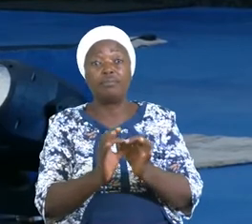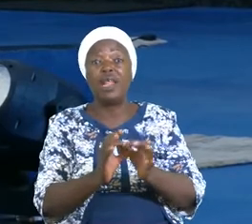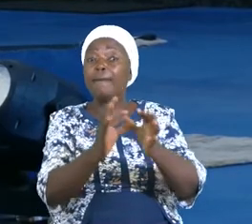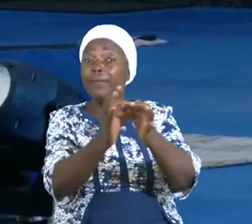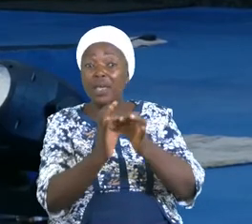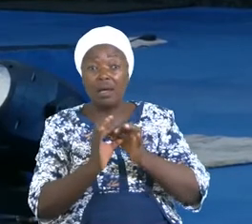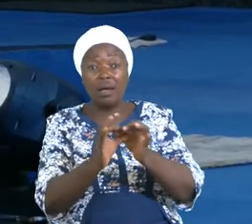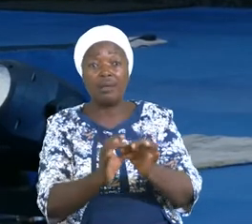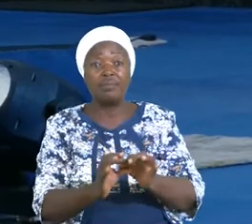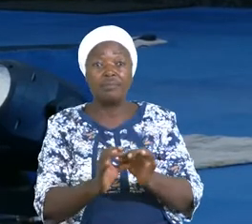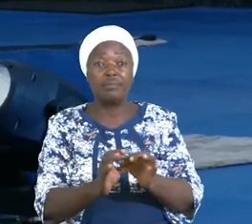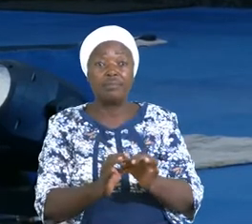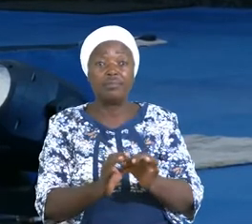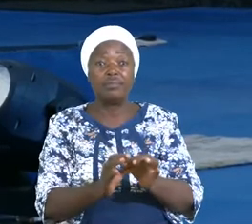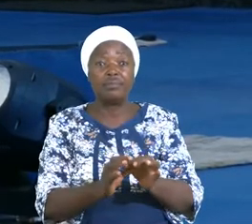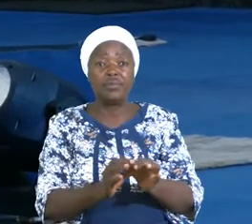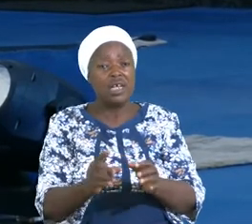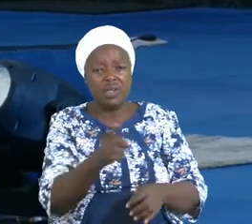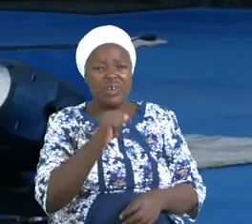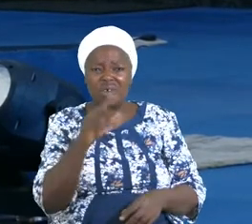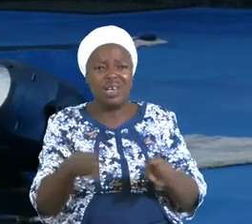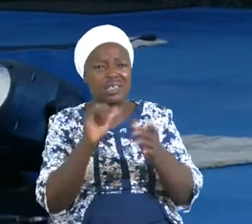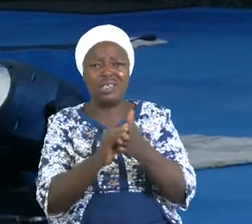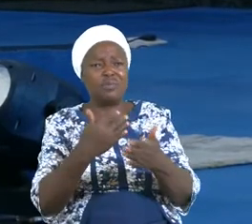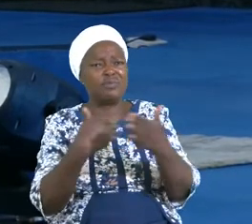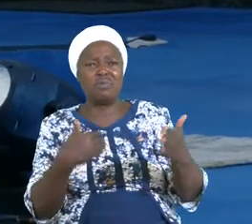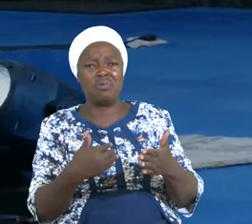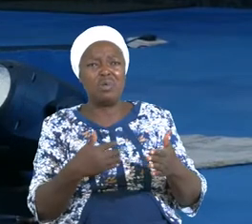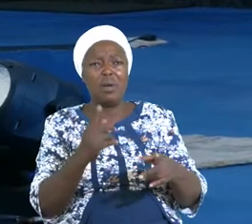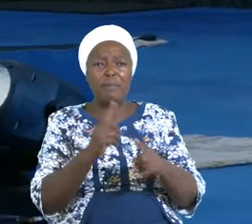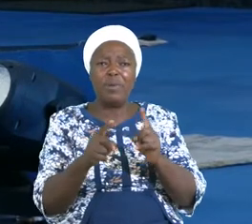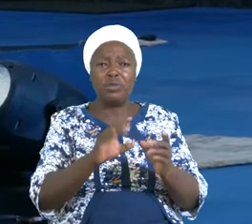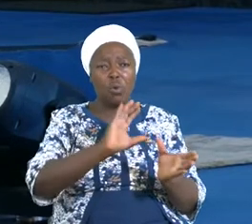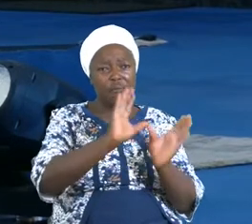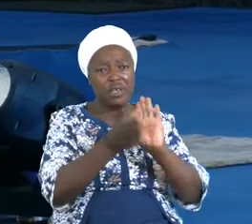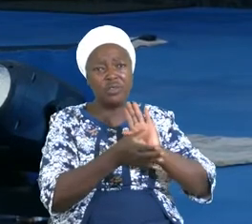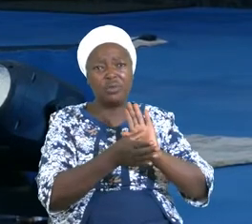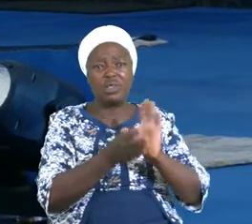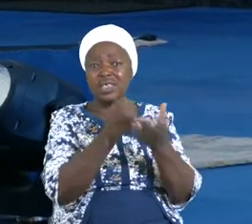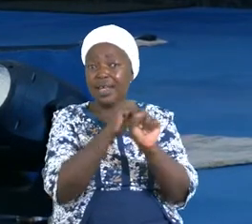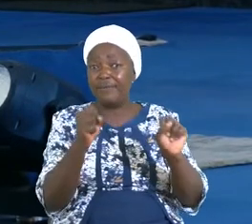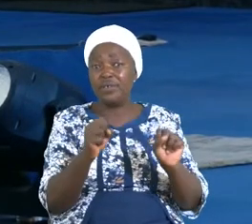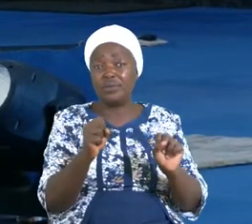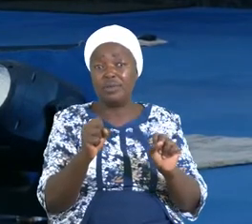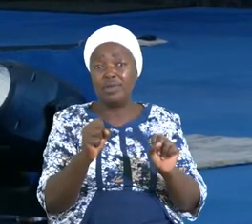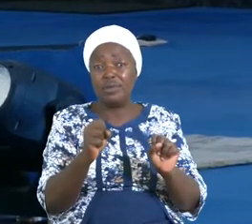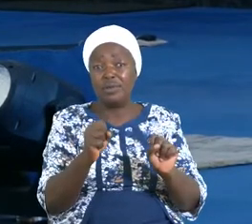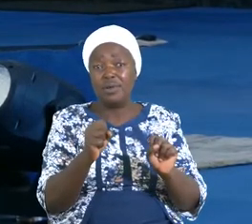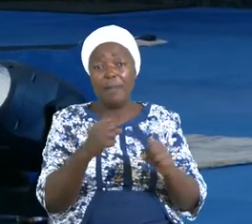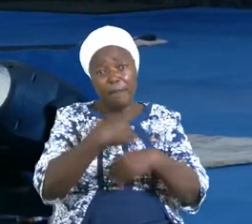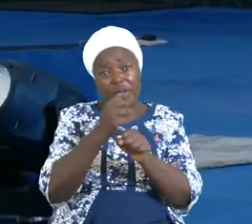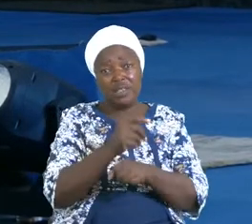become. They were not like that before, but conversion, salvation, makes them